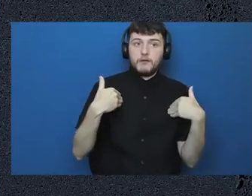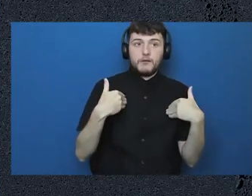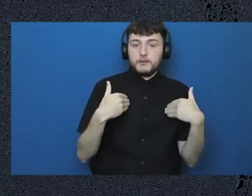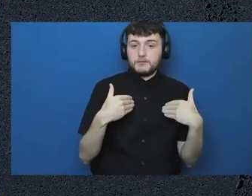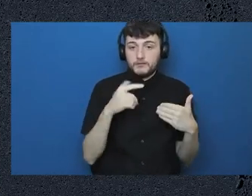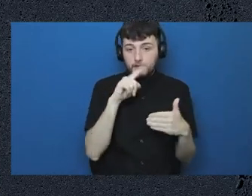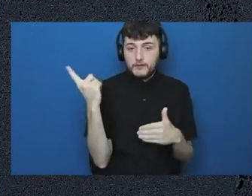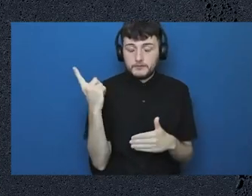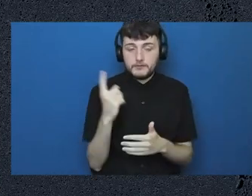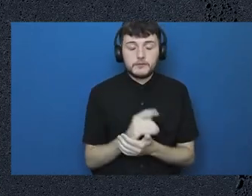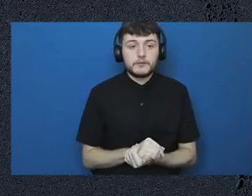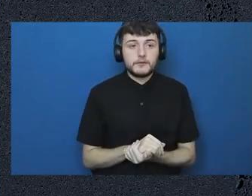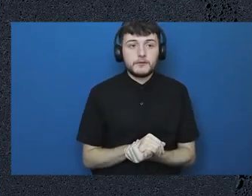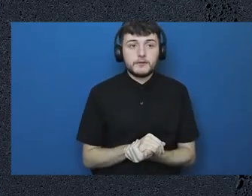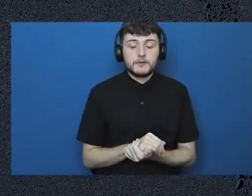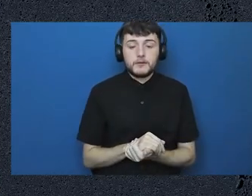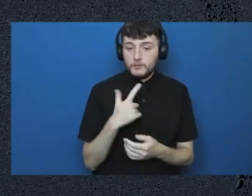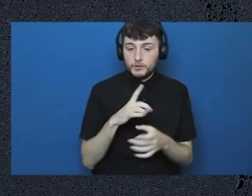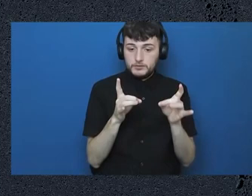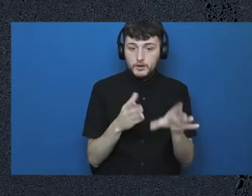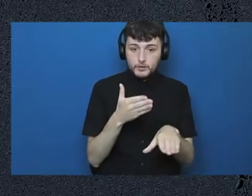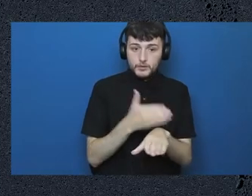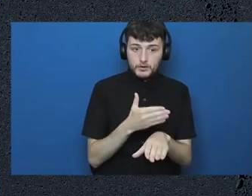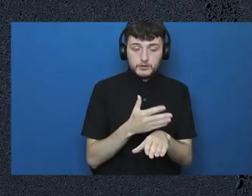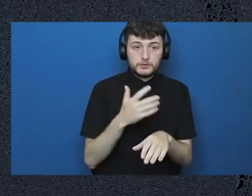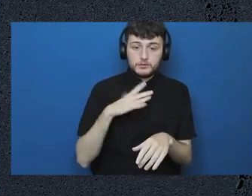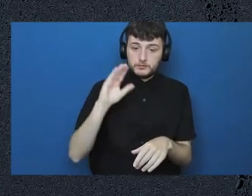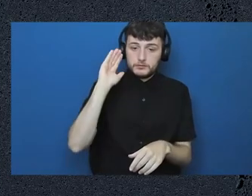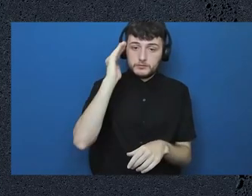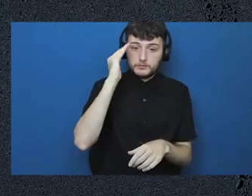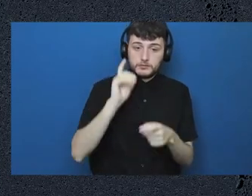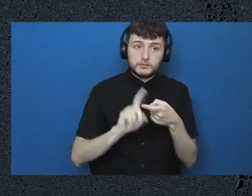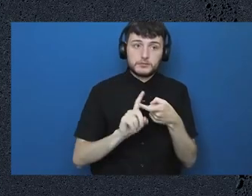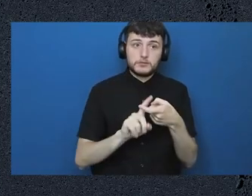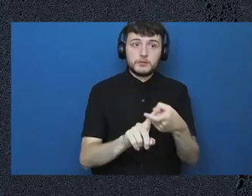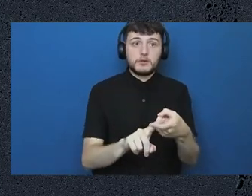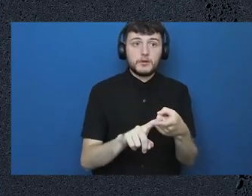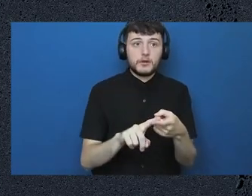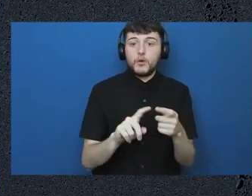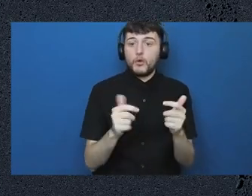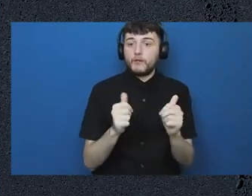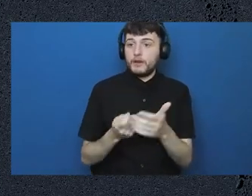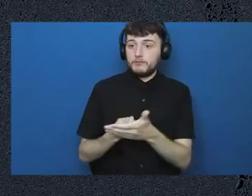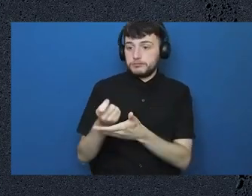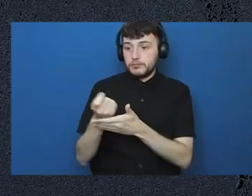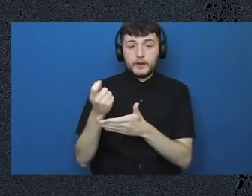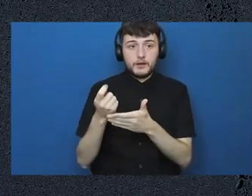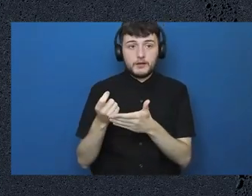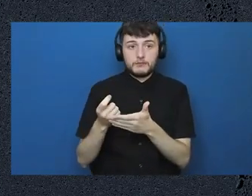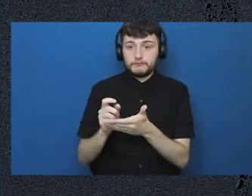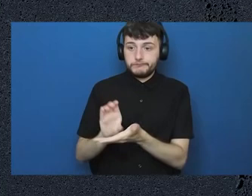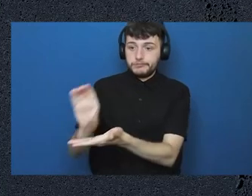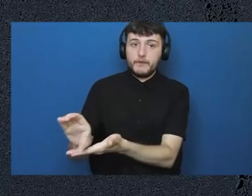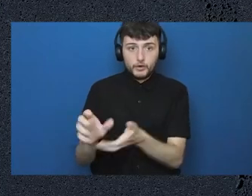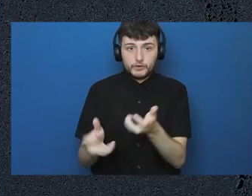you somehow, you know, you get in there and you have to keep at it because you're paid up front, you've paid the fees up front, so leaving is not an option. So sometimes it's not